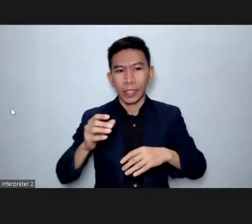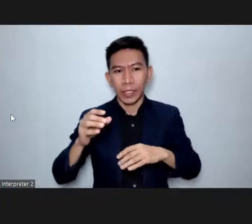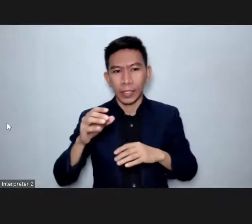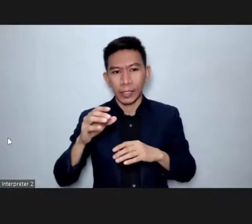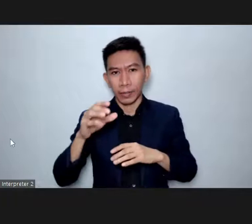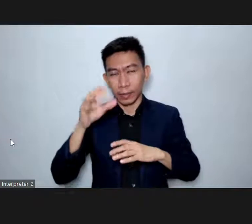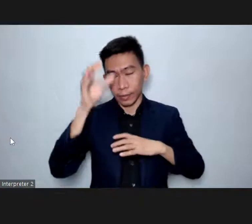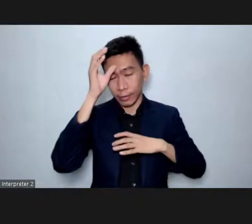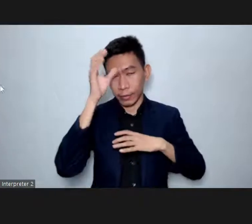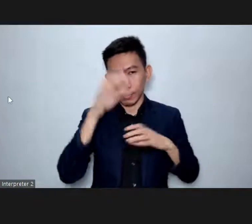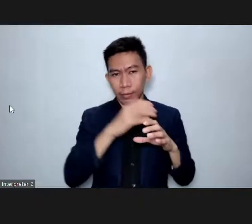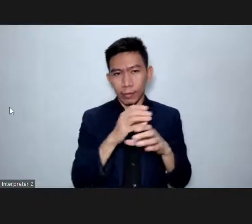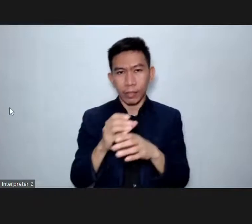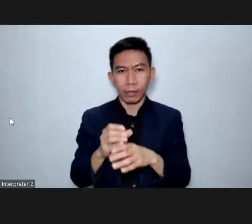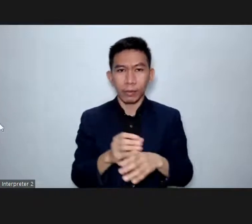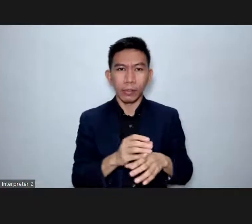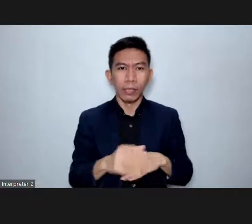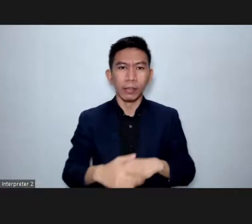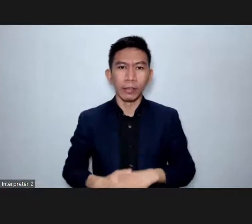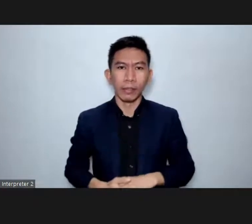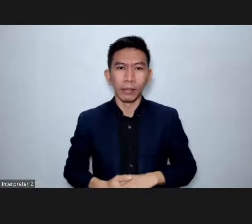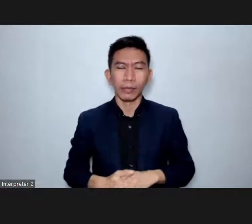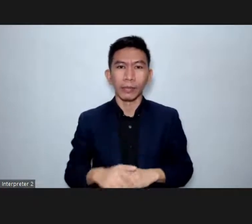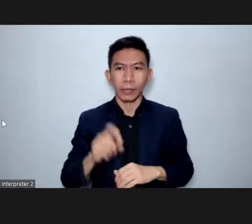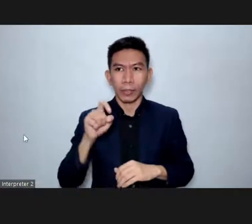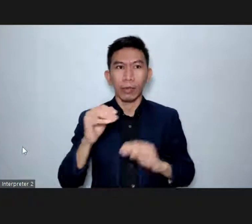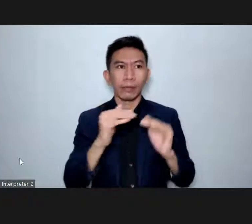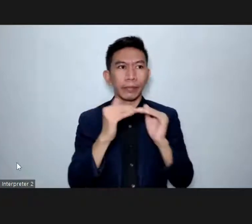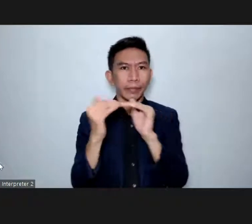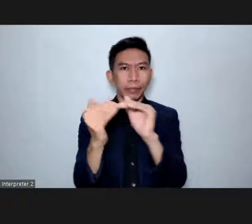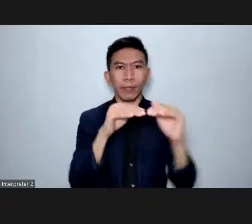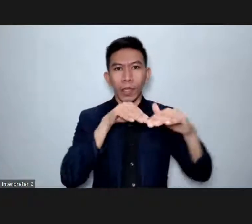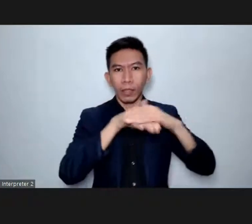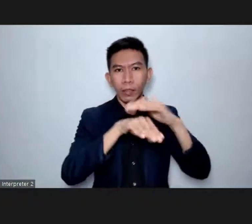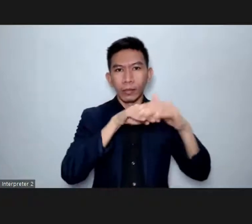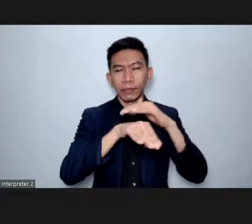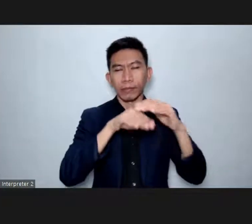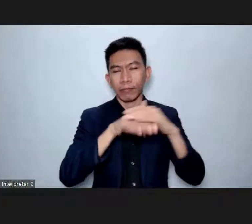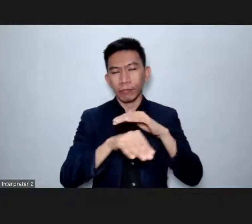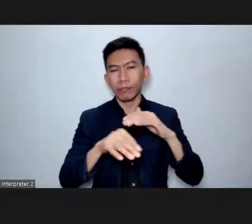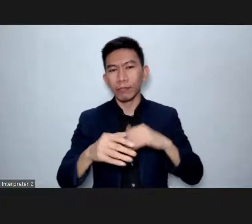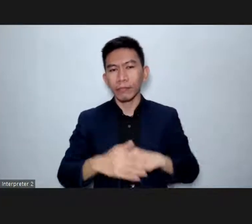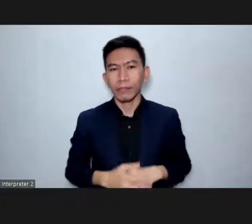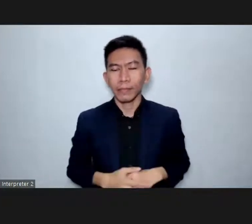to have some kind of an equalization for all these things. Thank you very much, and